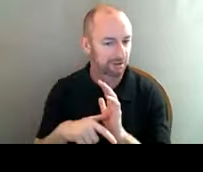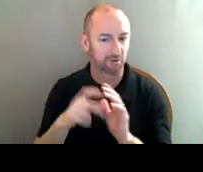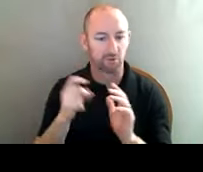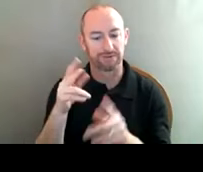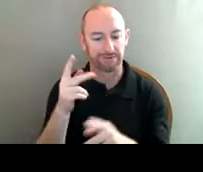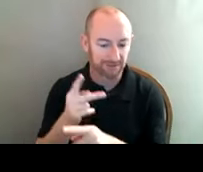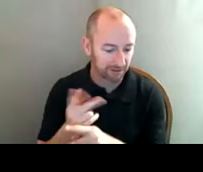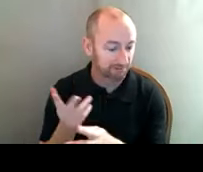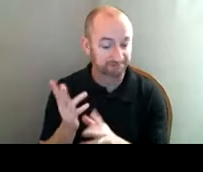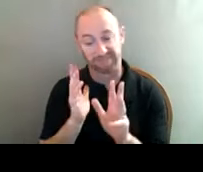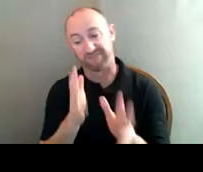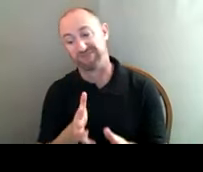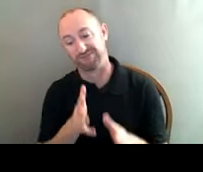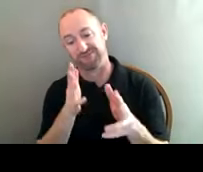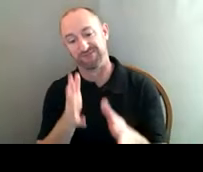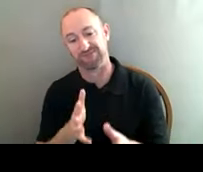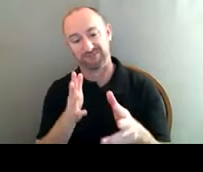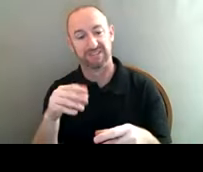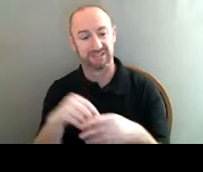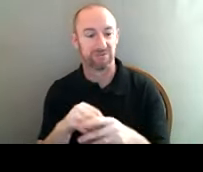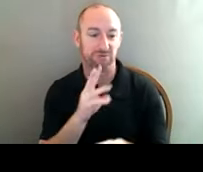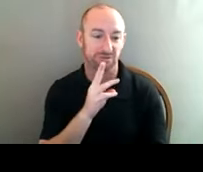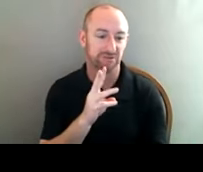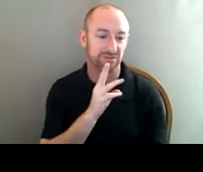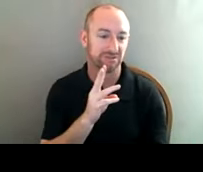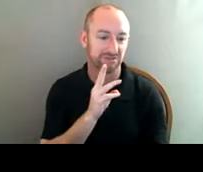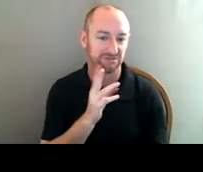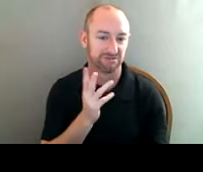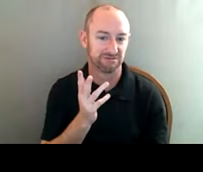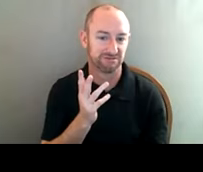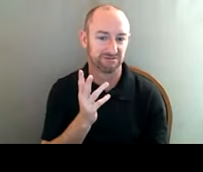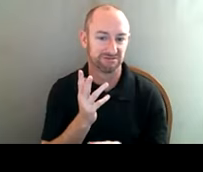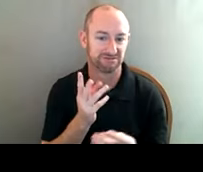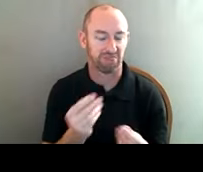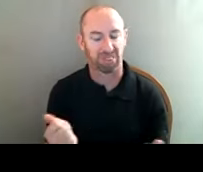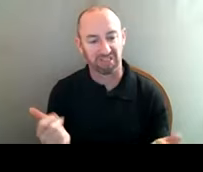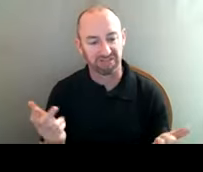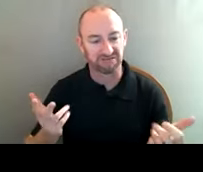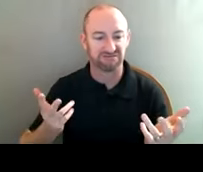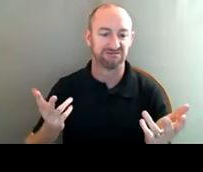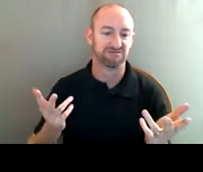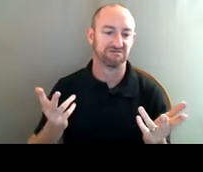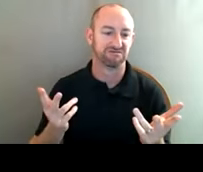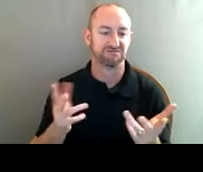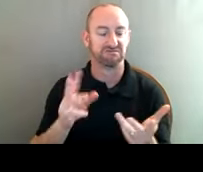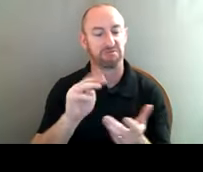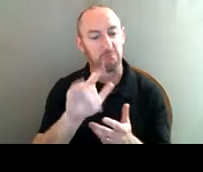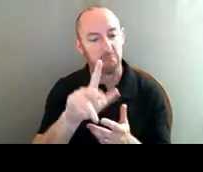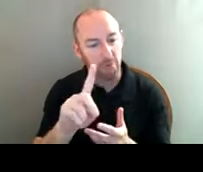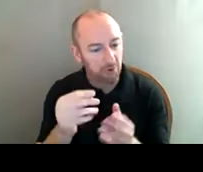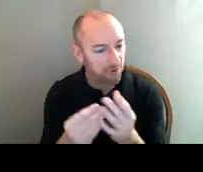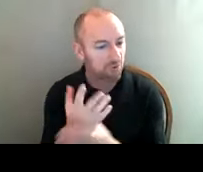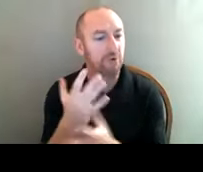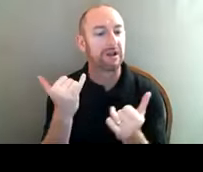They were just set there in cloth bags to glue themselves together and become moldy. So we're having to